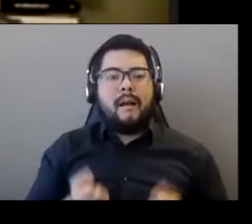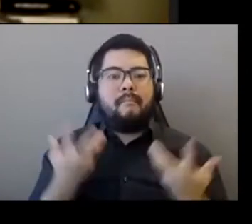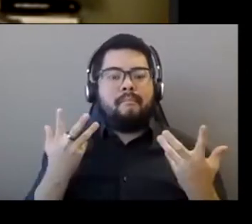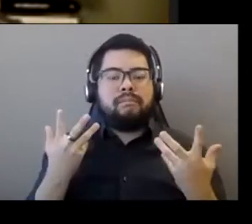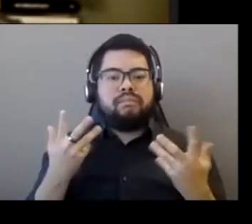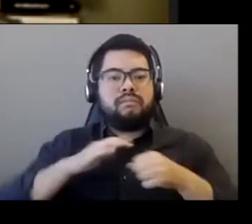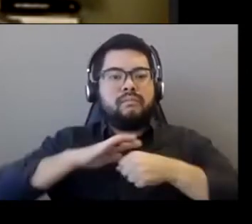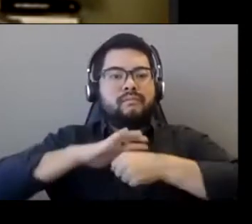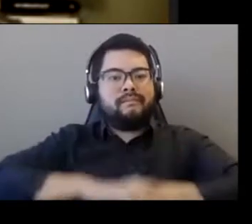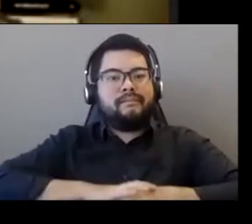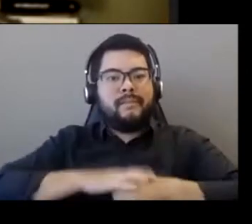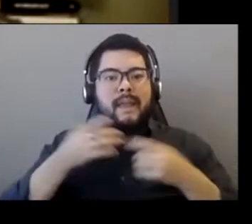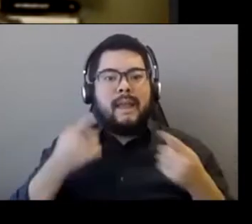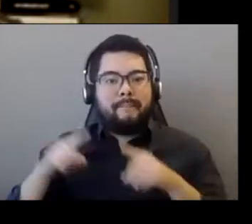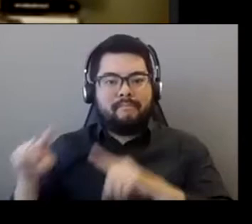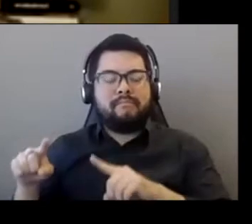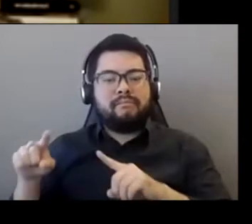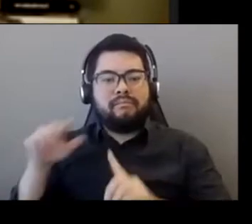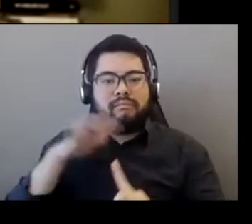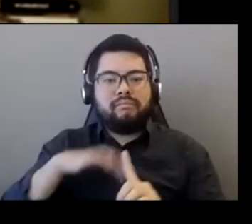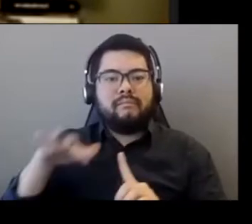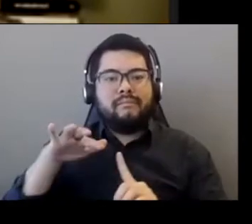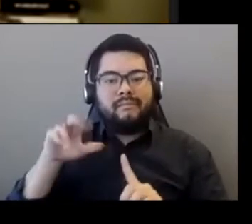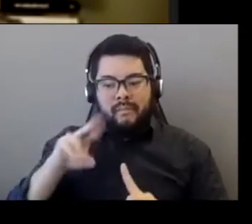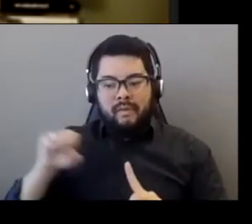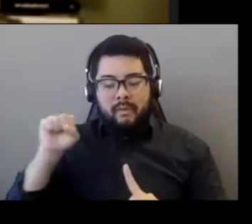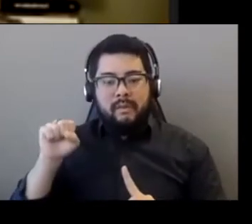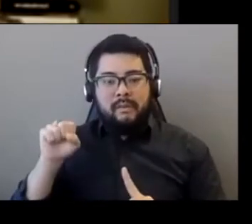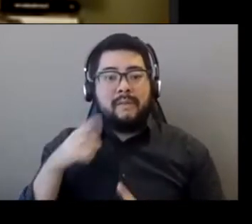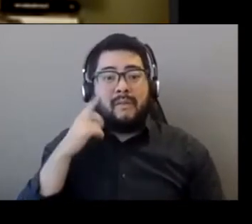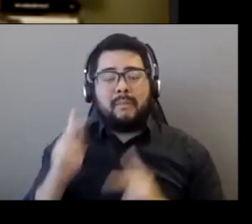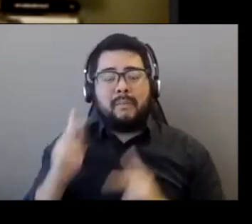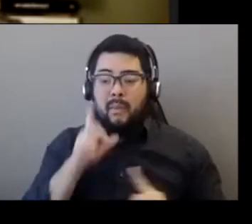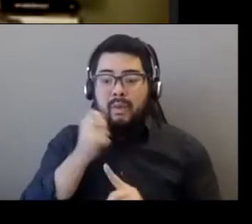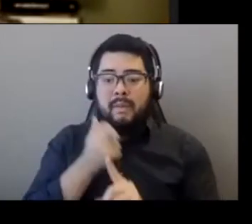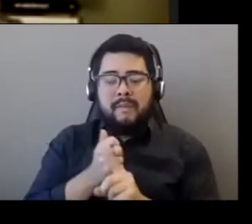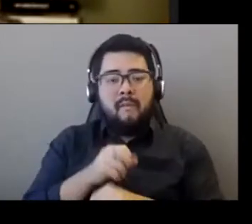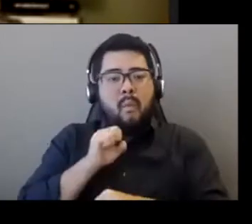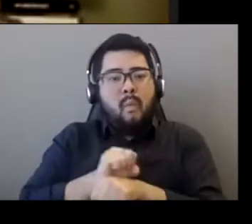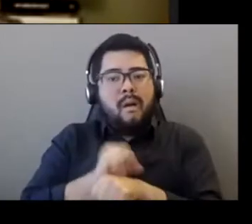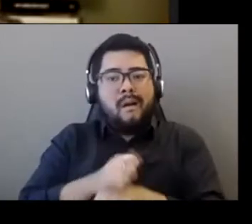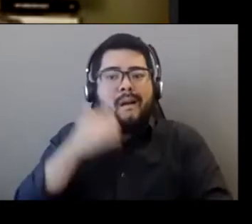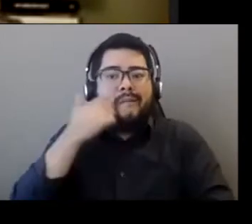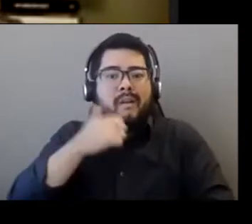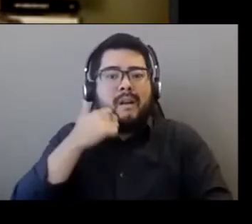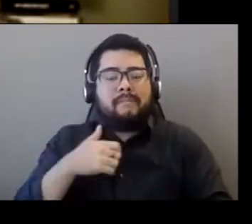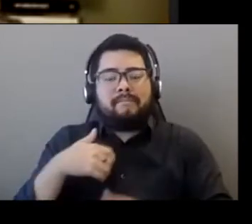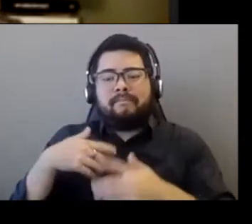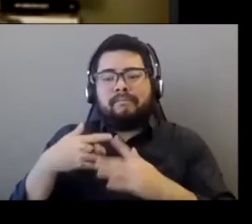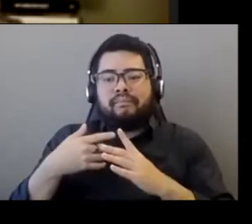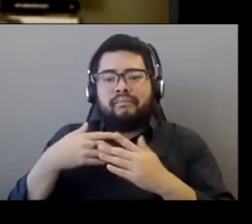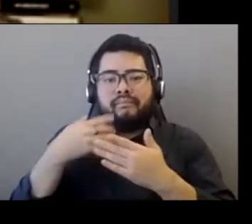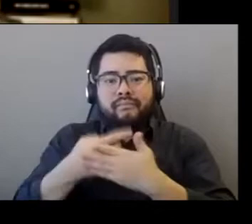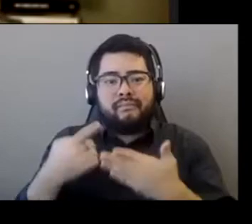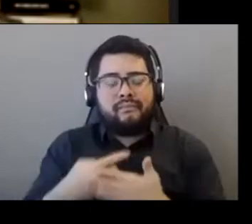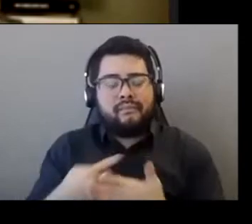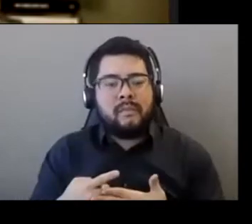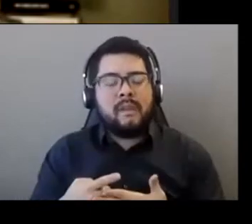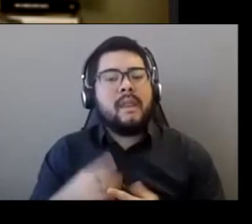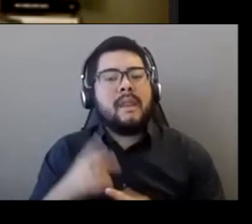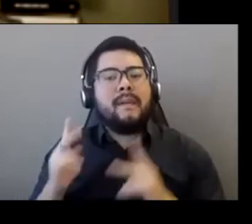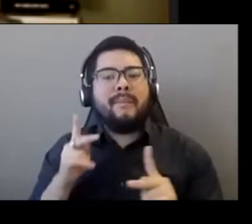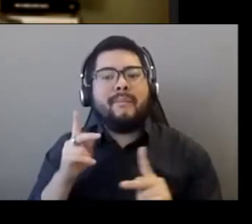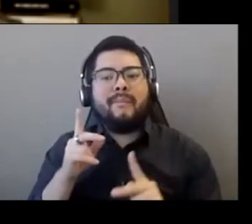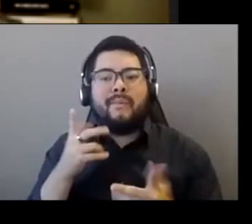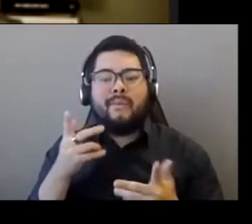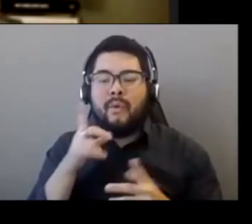in the United States against the working class. Unbelievable amount of repression. You know, the number of people that are shot,